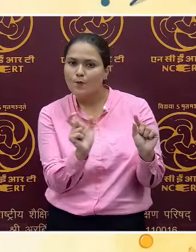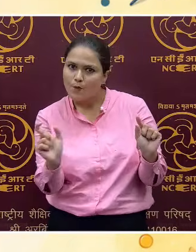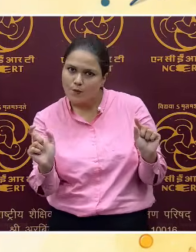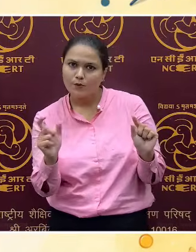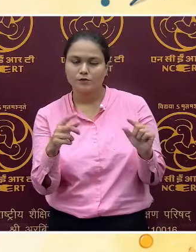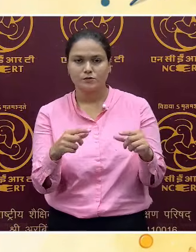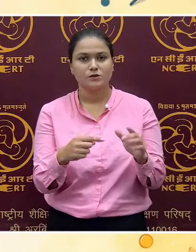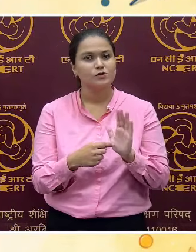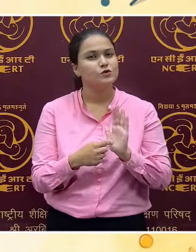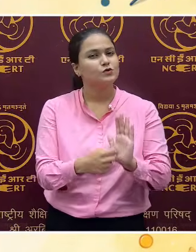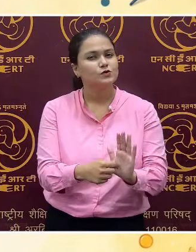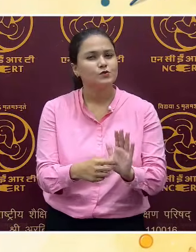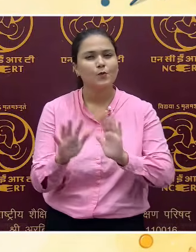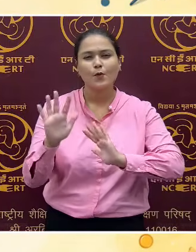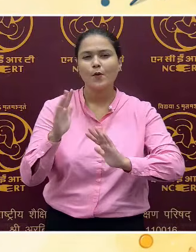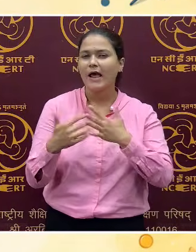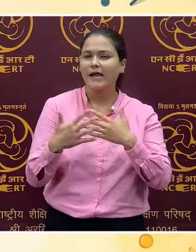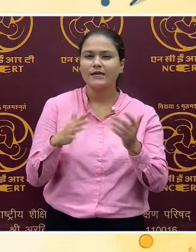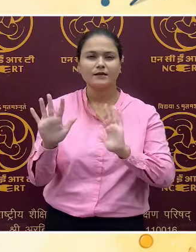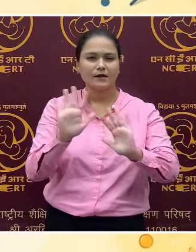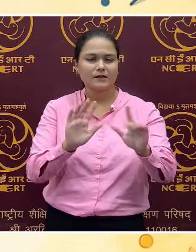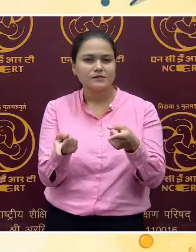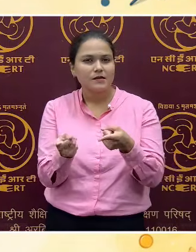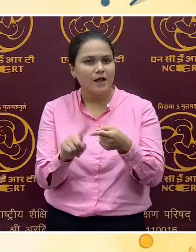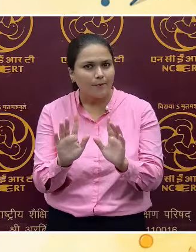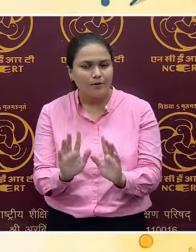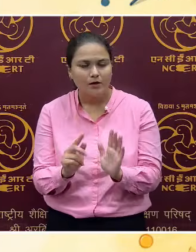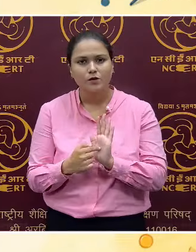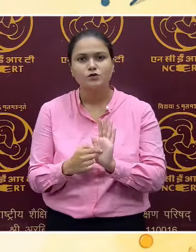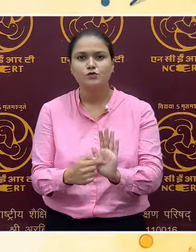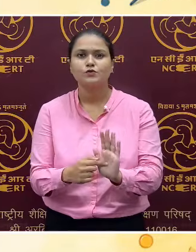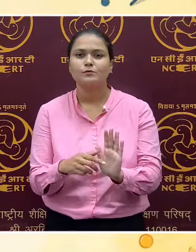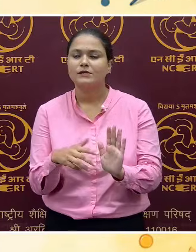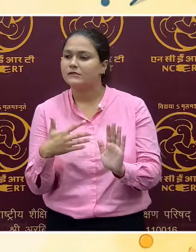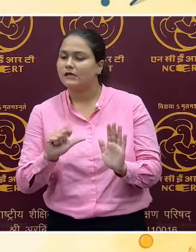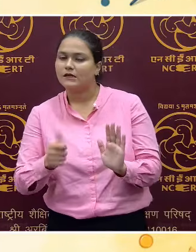the action or causing the happening denoted by the verb.